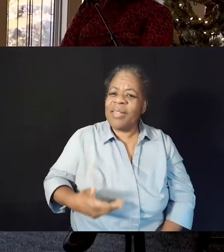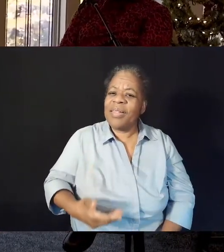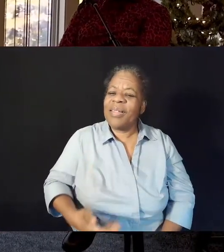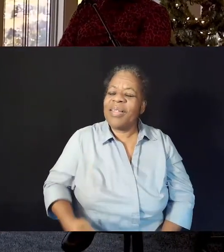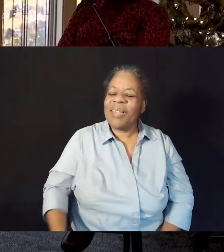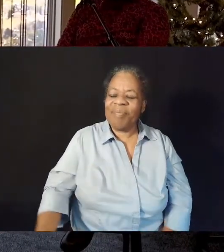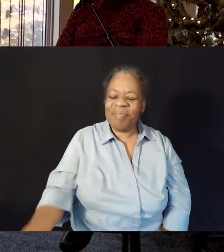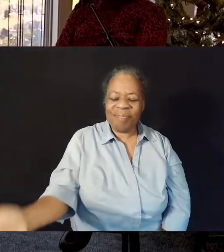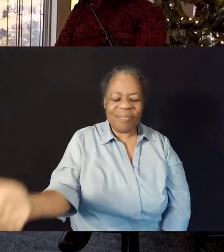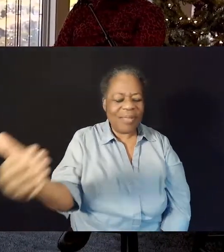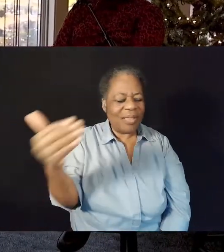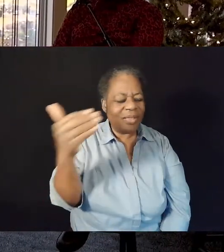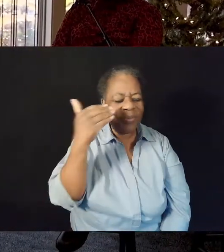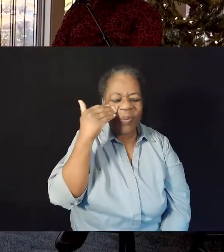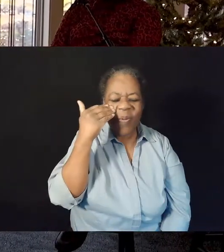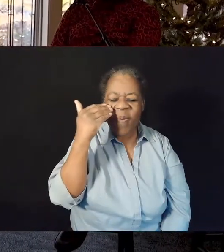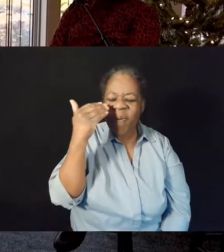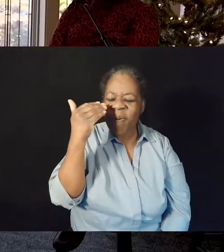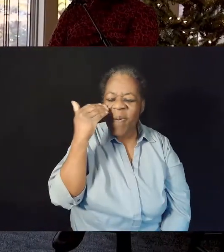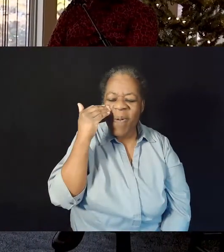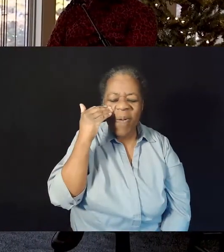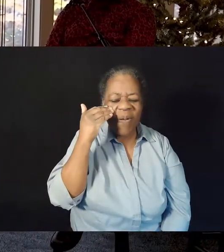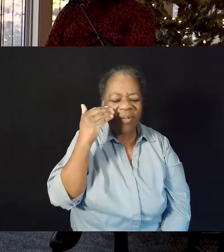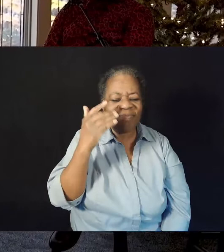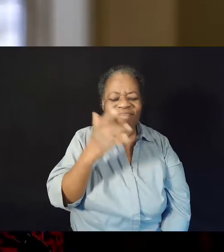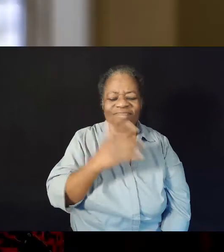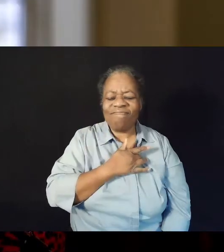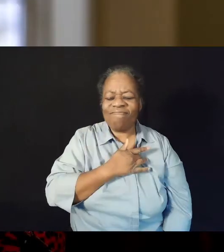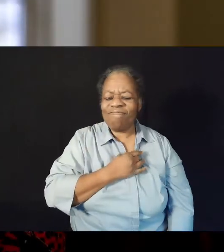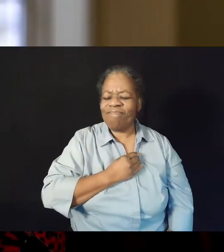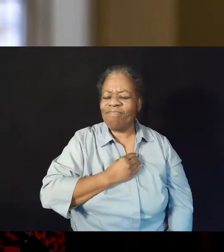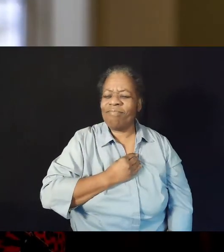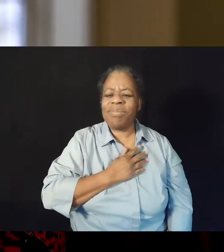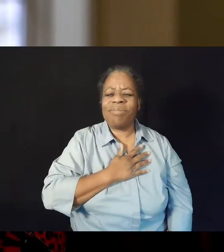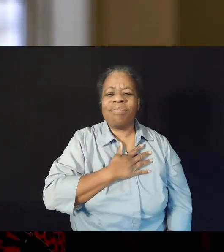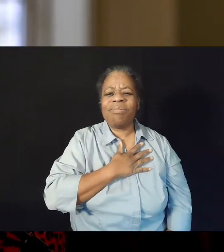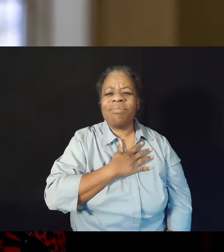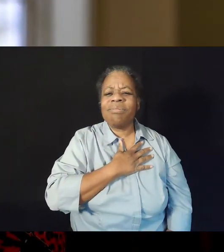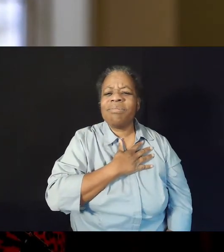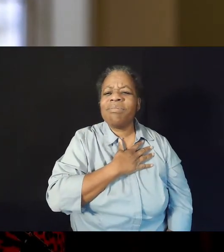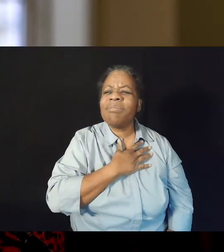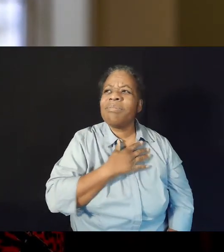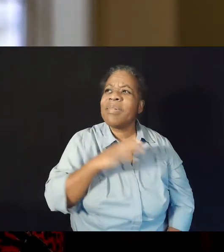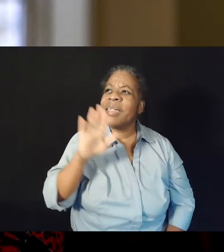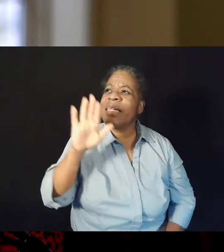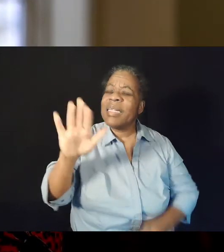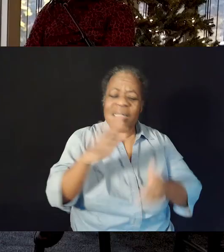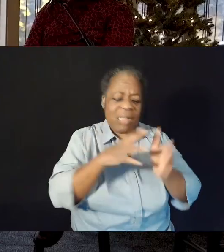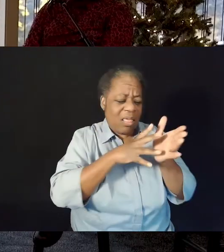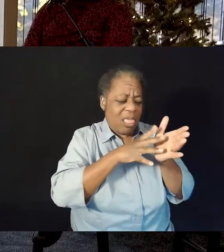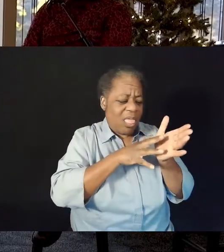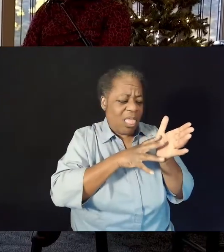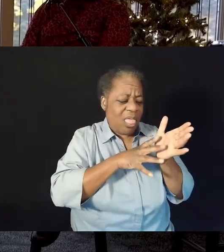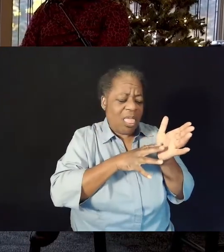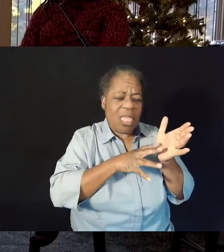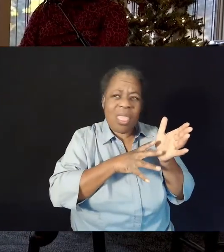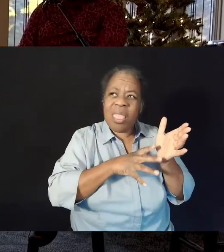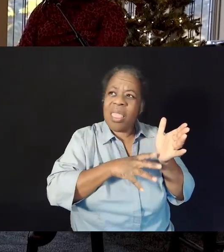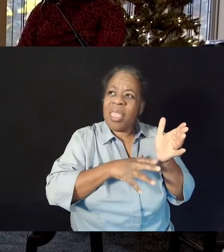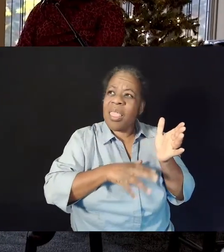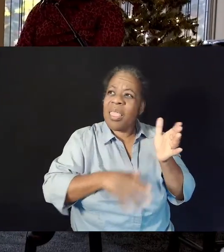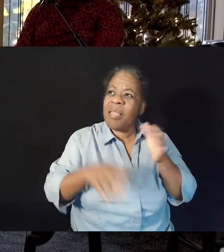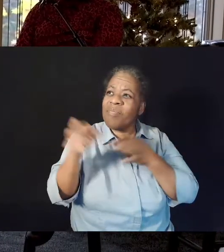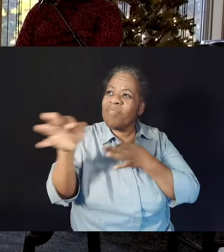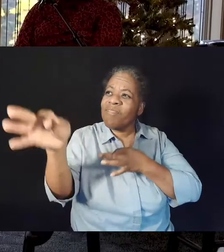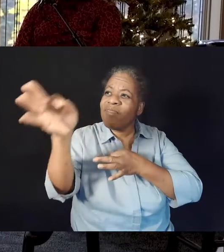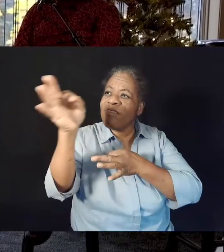I know with all my heart, His wounds have paid my